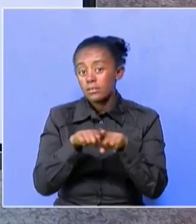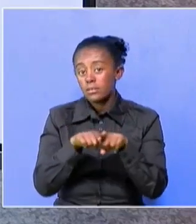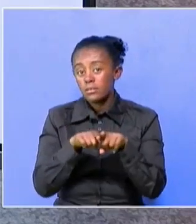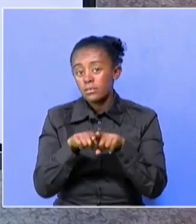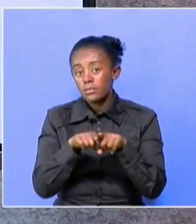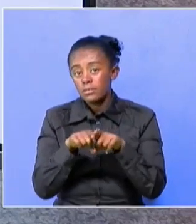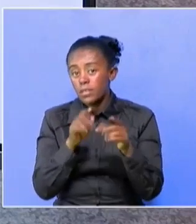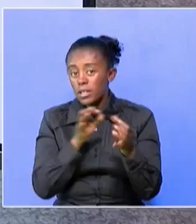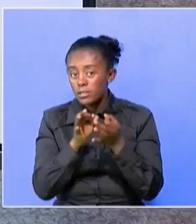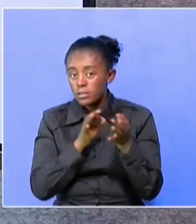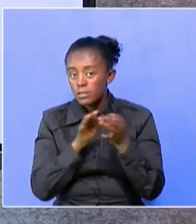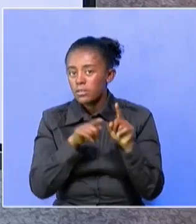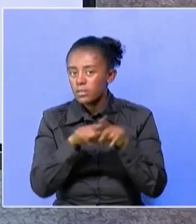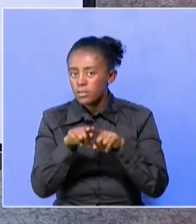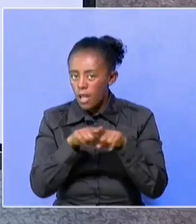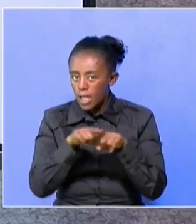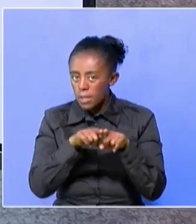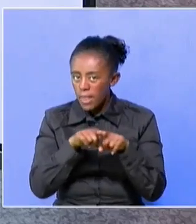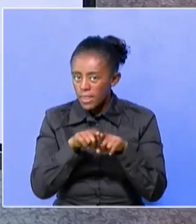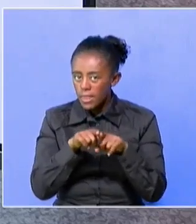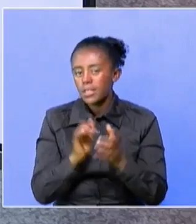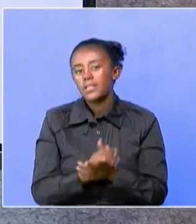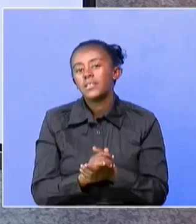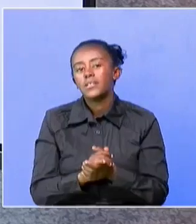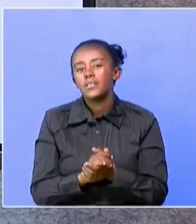just expressing your agreement.